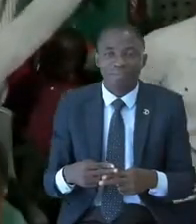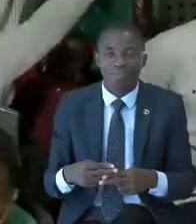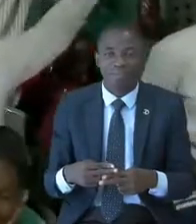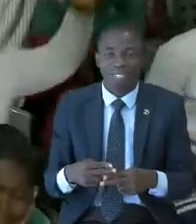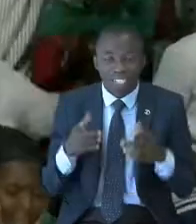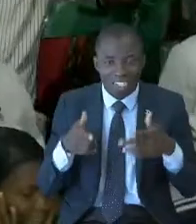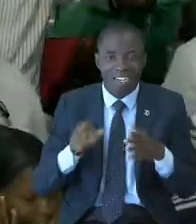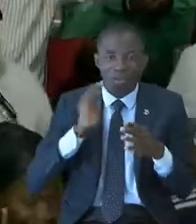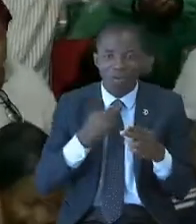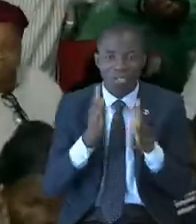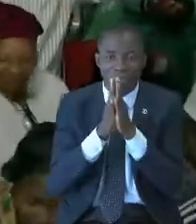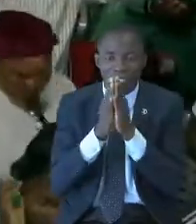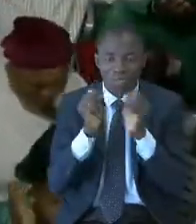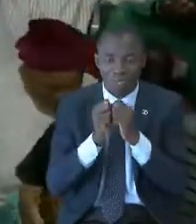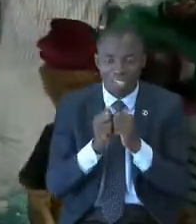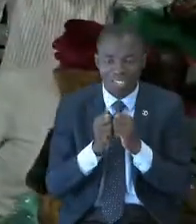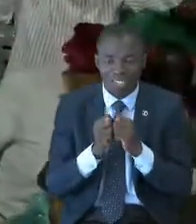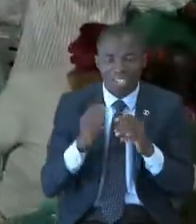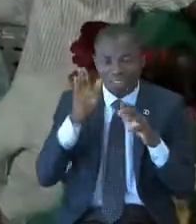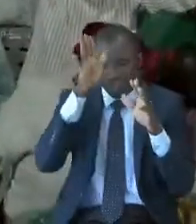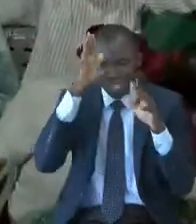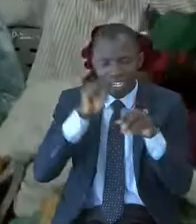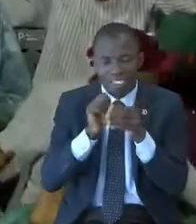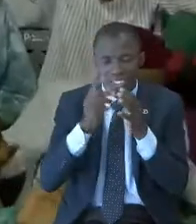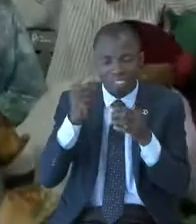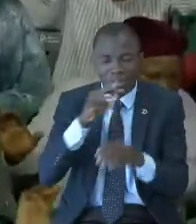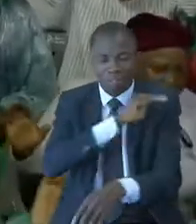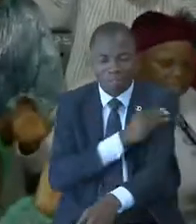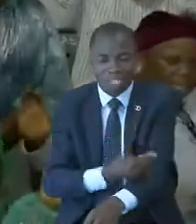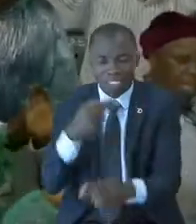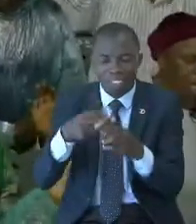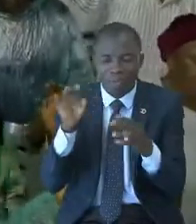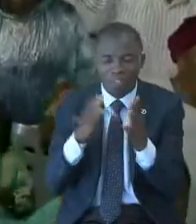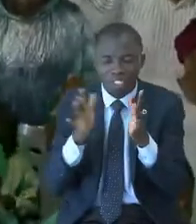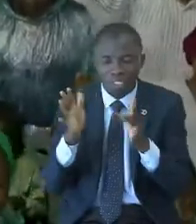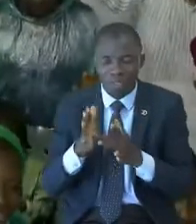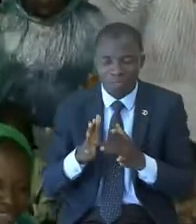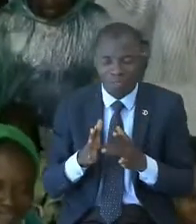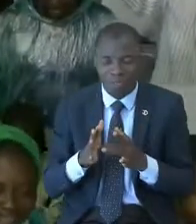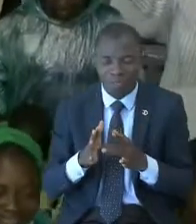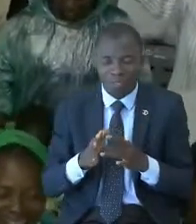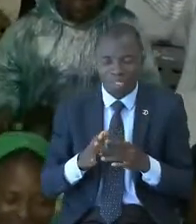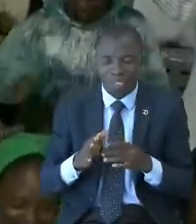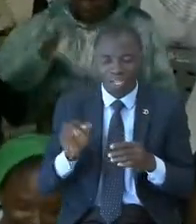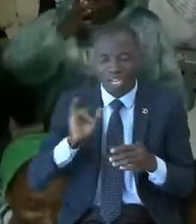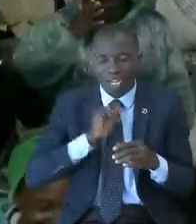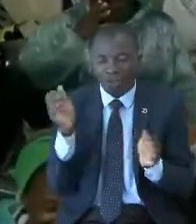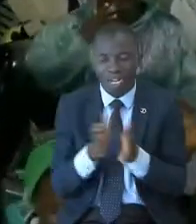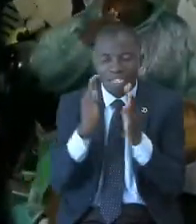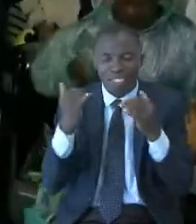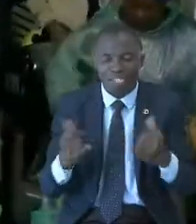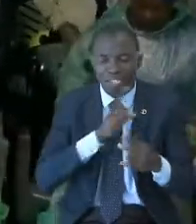Let's pray together. Father, in the mighty name of Jesus, I'm asking, Lord,